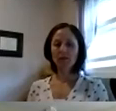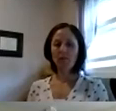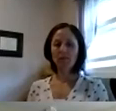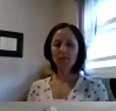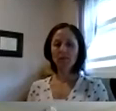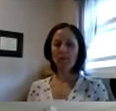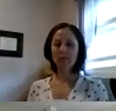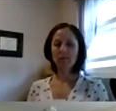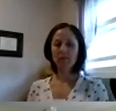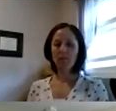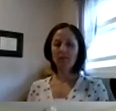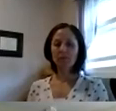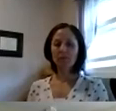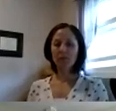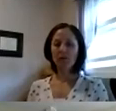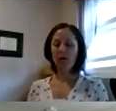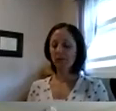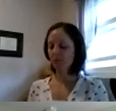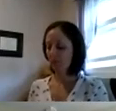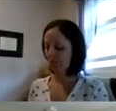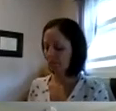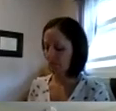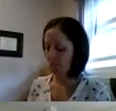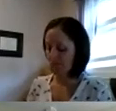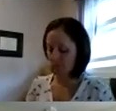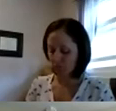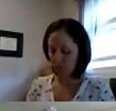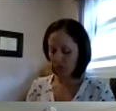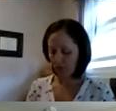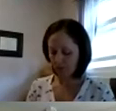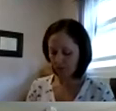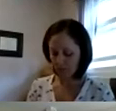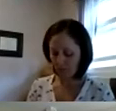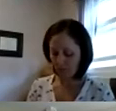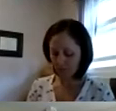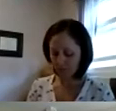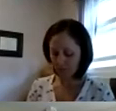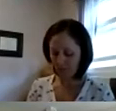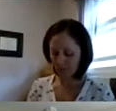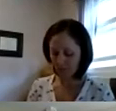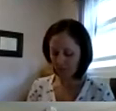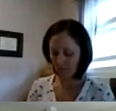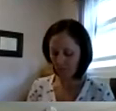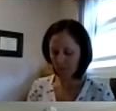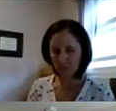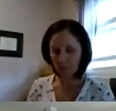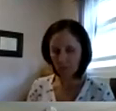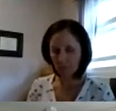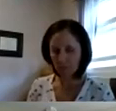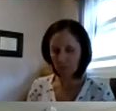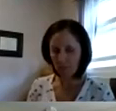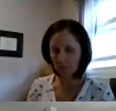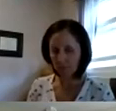as eligible for funding. So when we ask for you to complete the few questions that we'll have for the